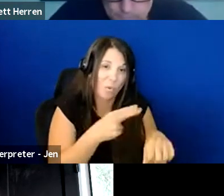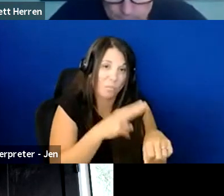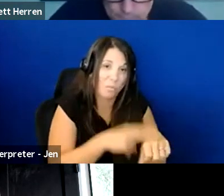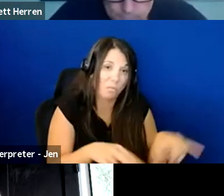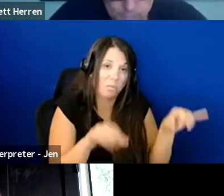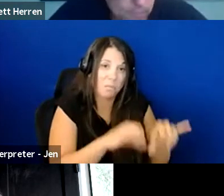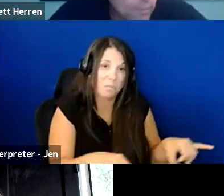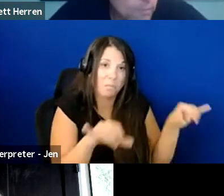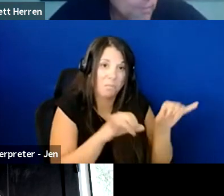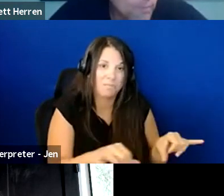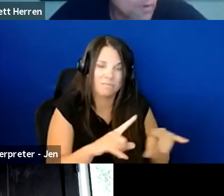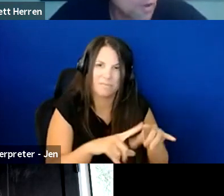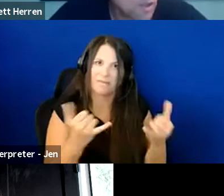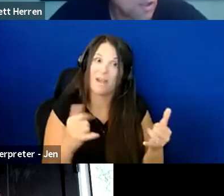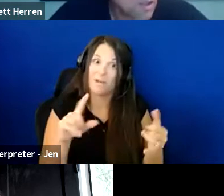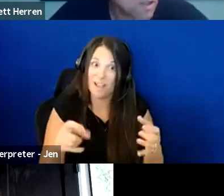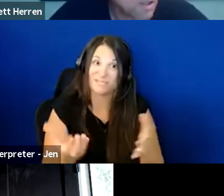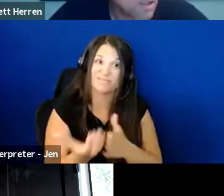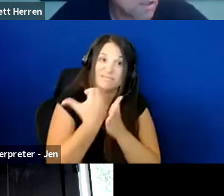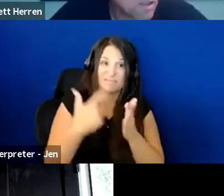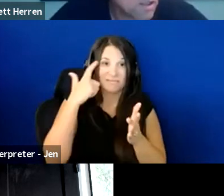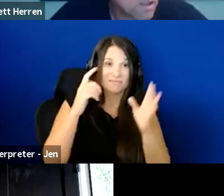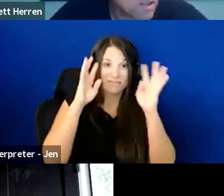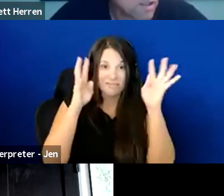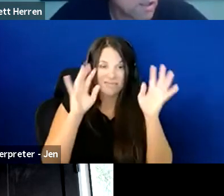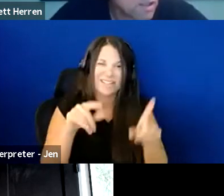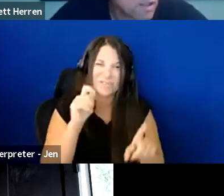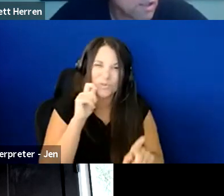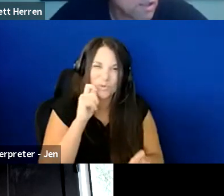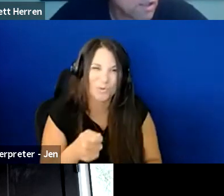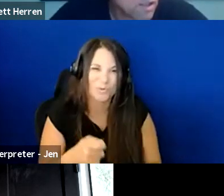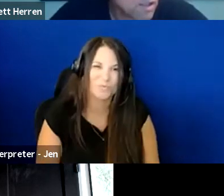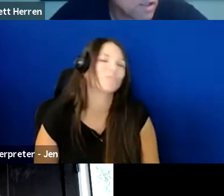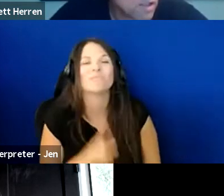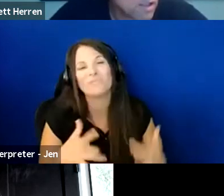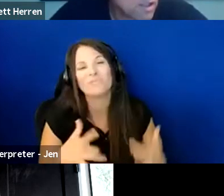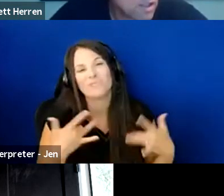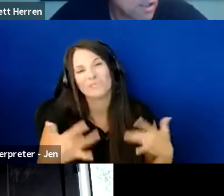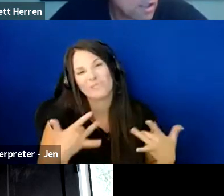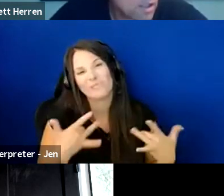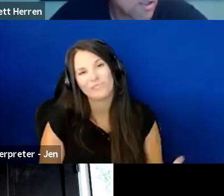And, I think that's really cool what you did. It's pretty exciting.